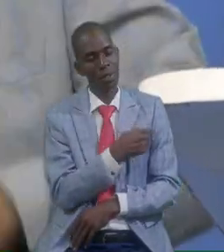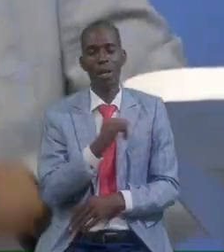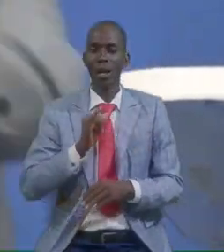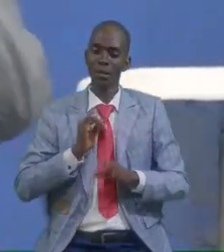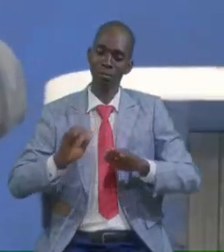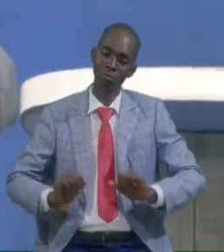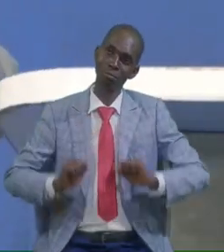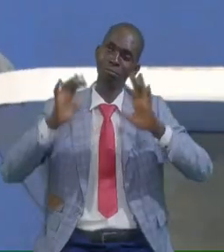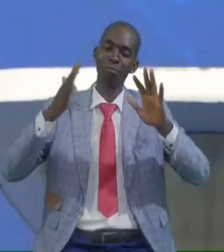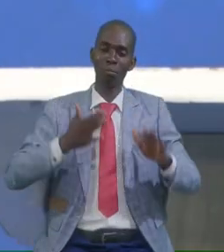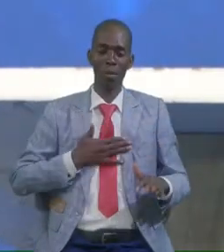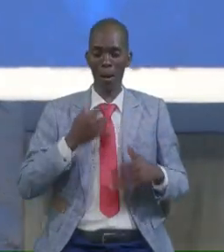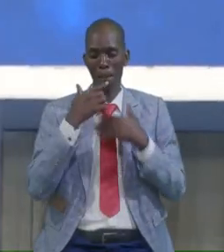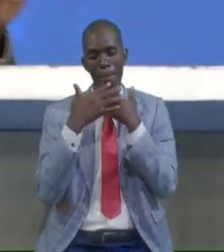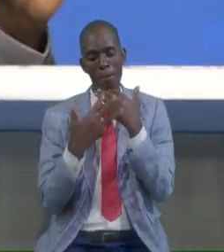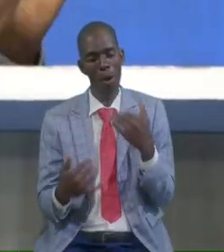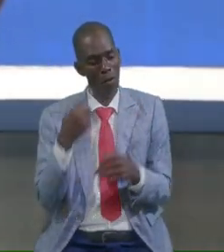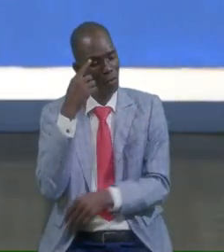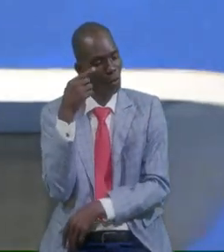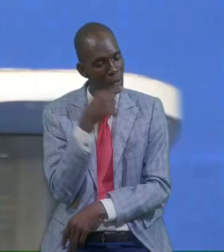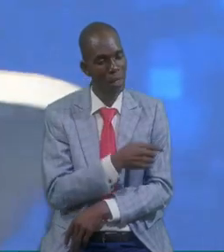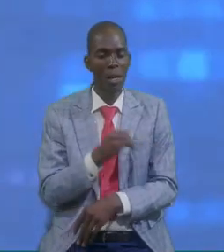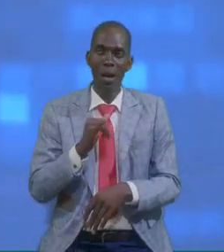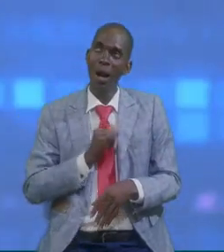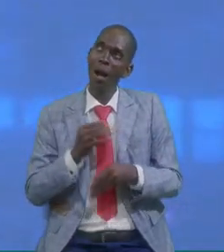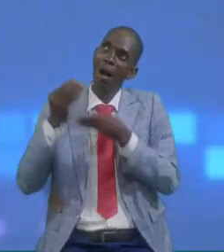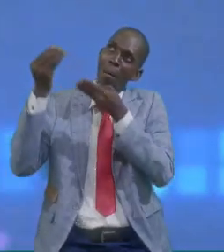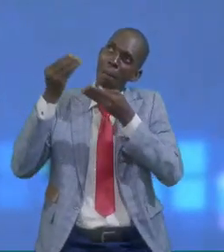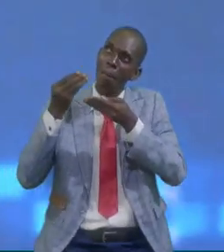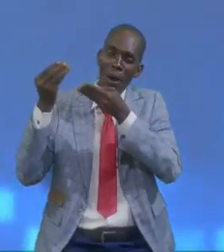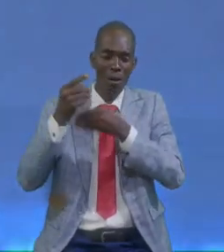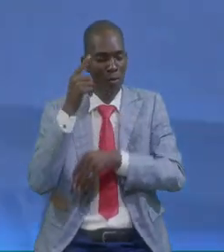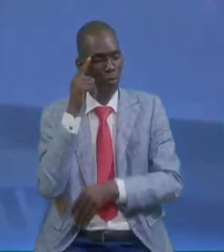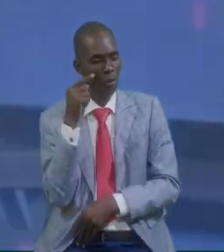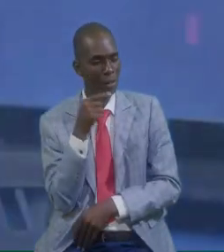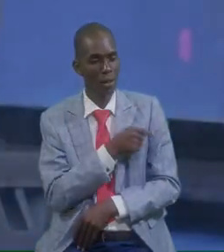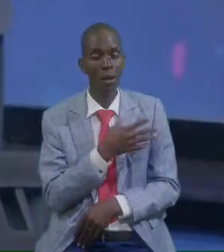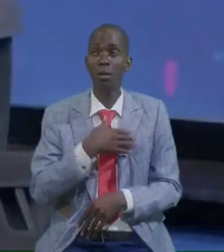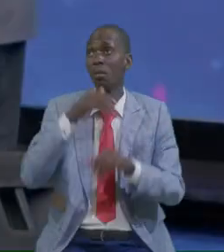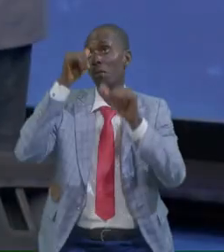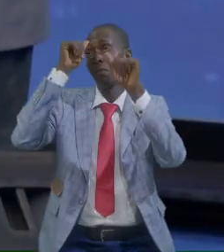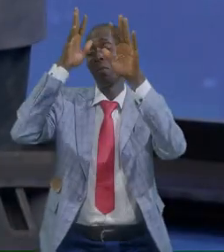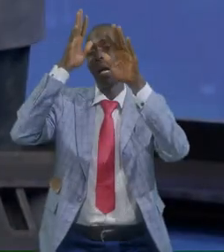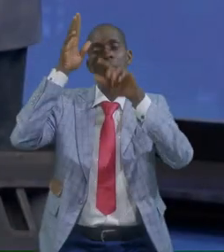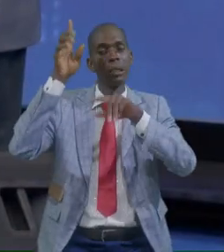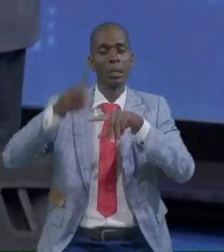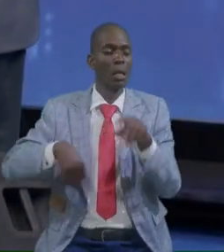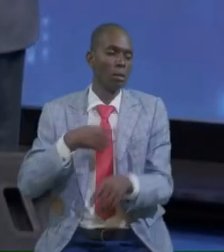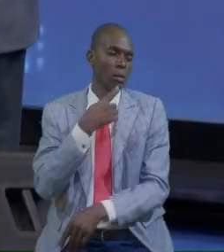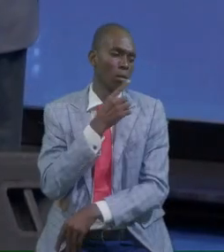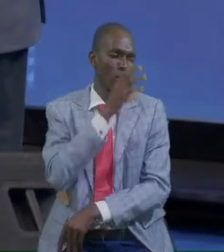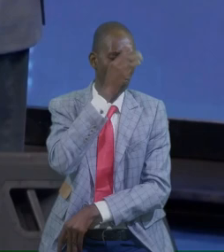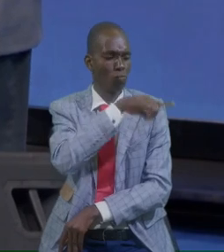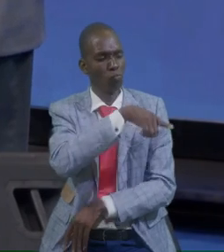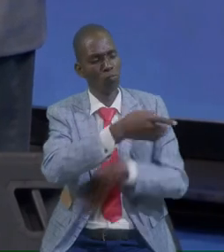for him. I mediate for him. And the Father cannot say, a man,